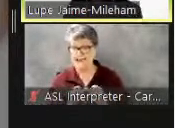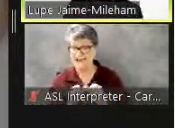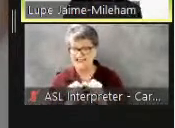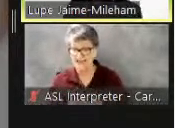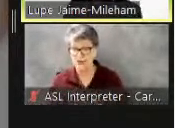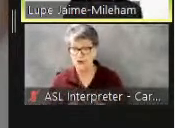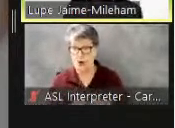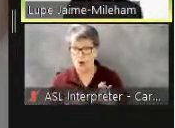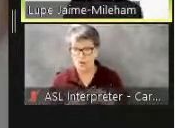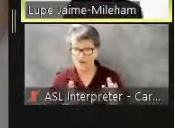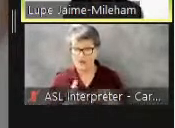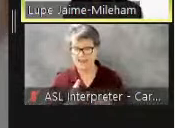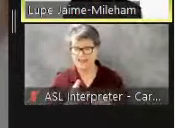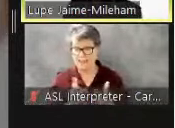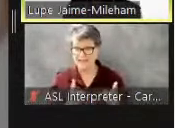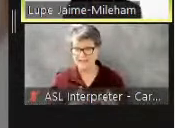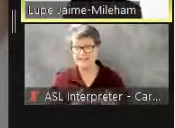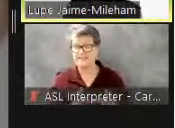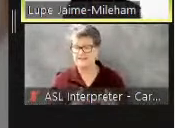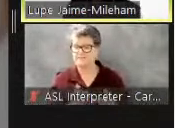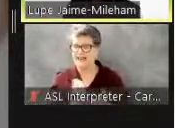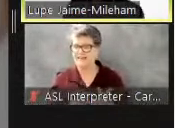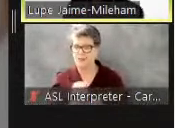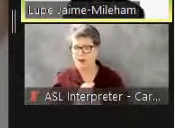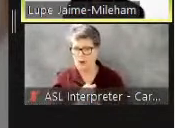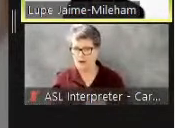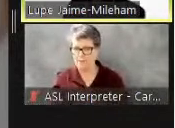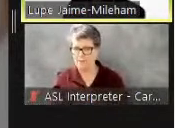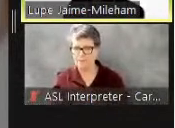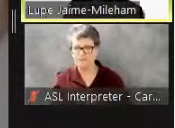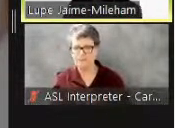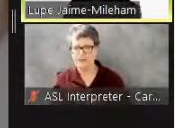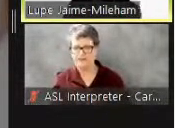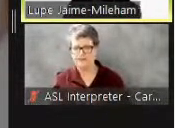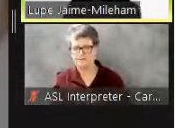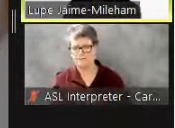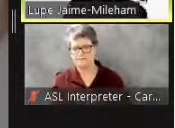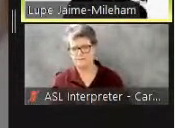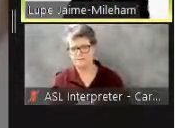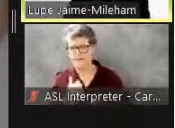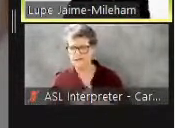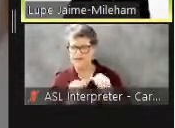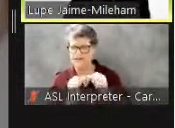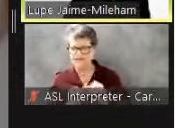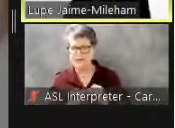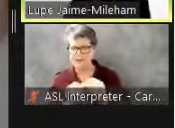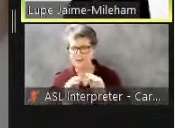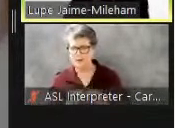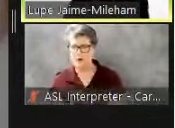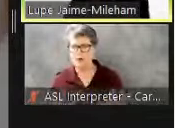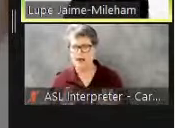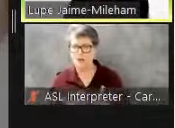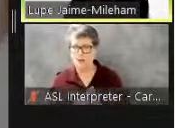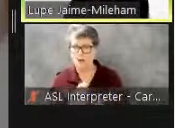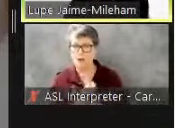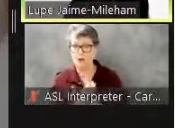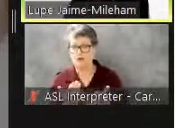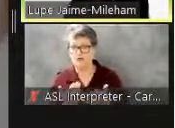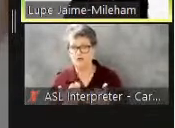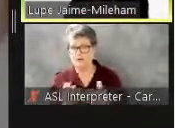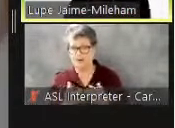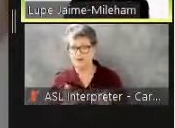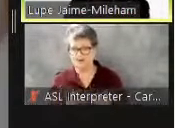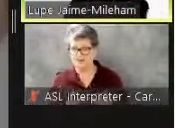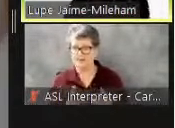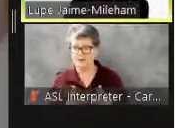something that continues to be a priority for the administration as we continue to roll out future slots. However, at